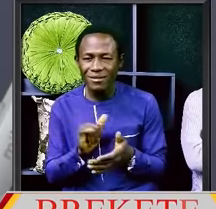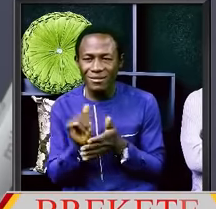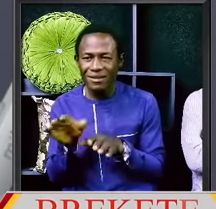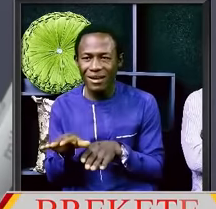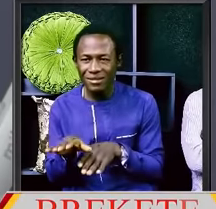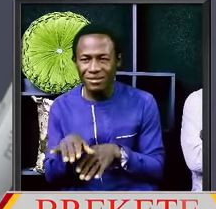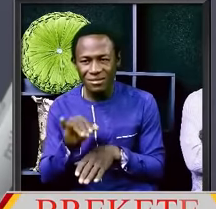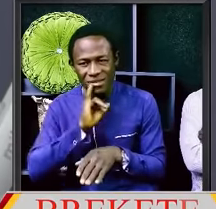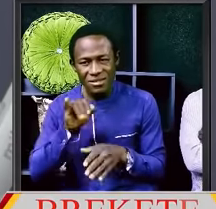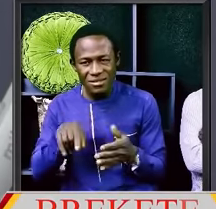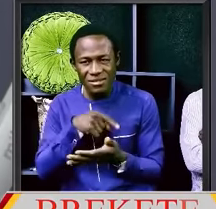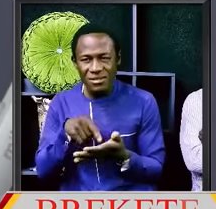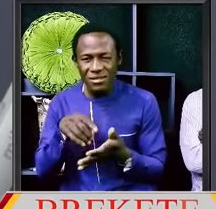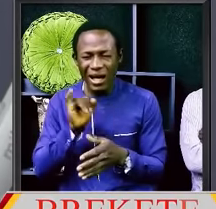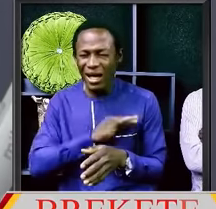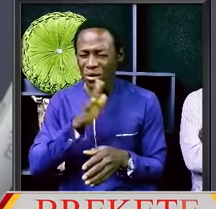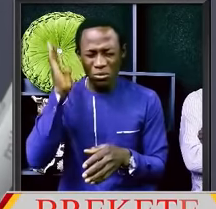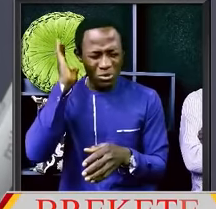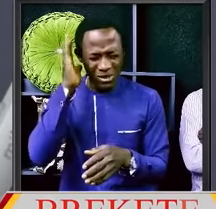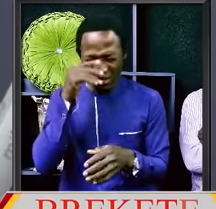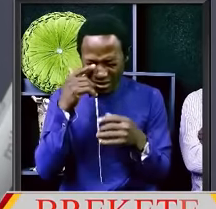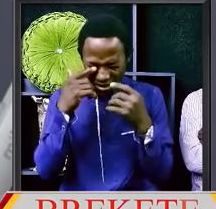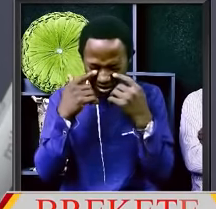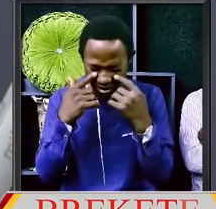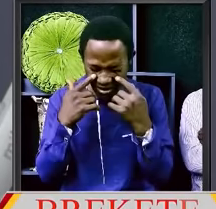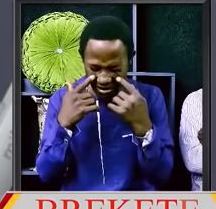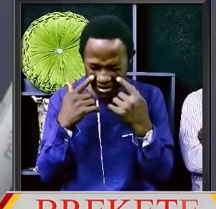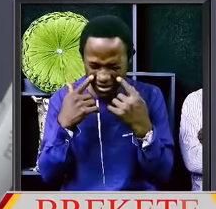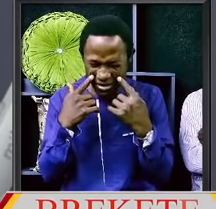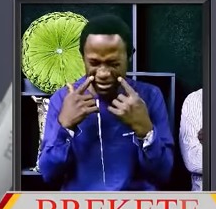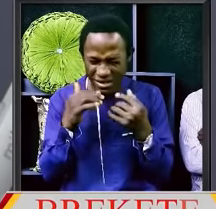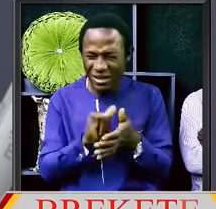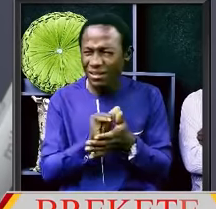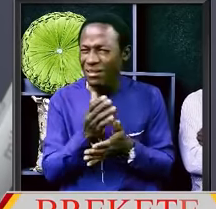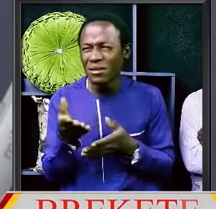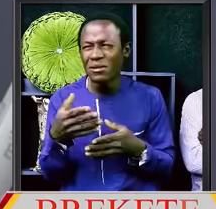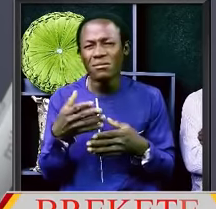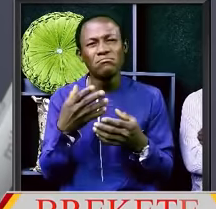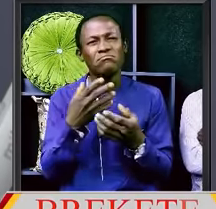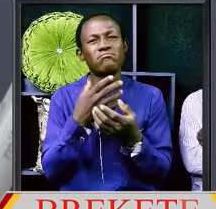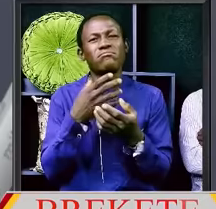this. I go cry. That thing, they break me down.